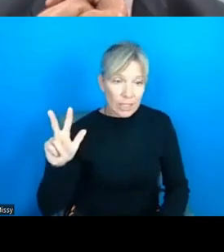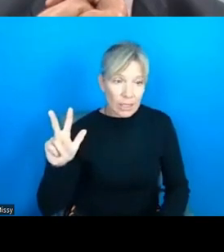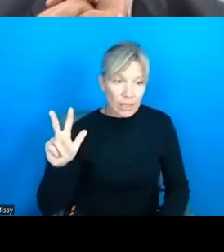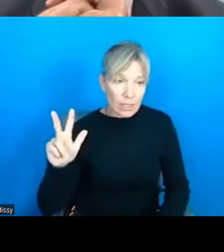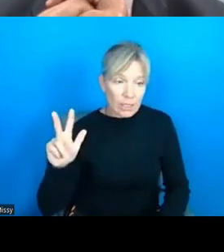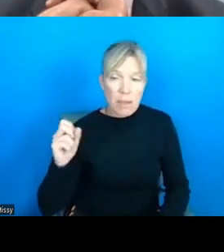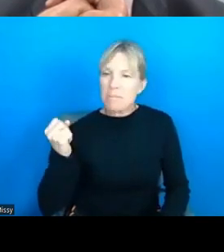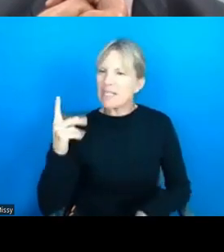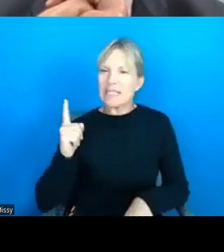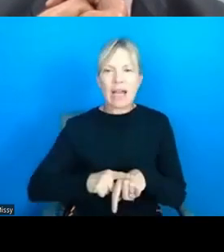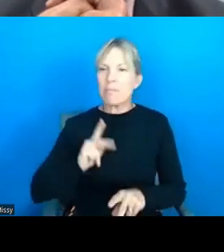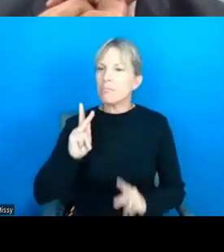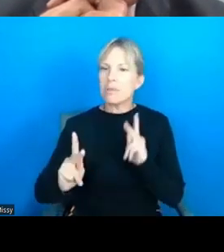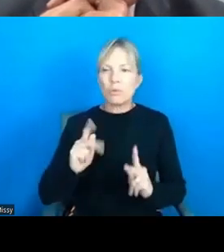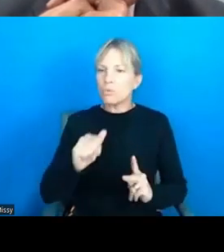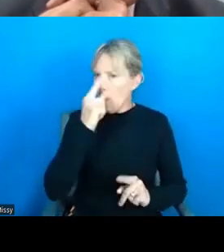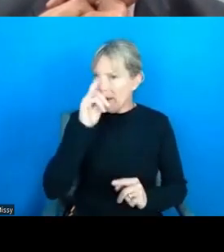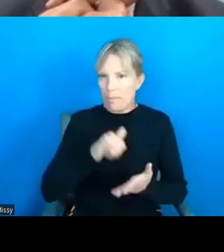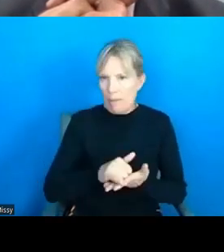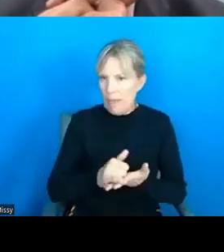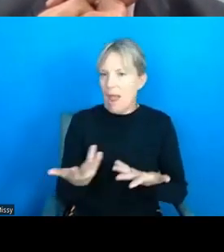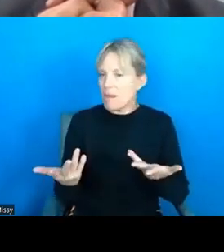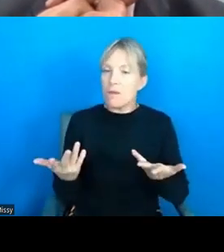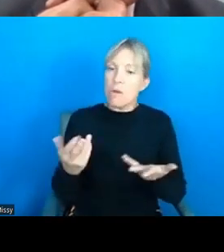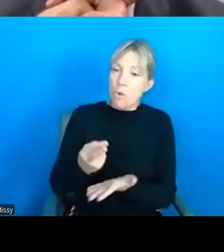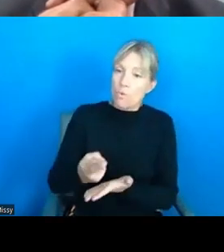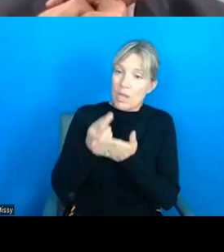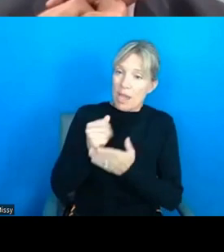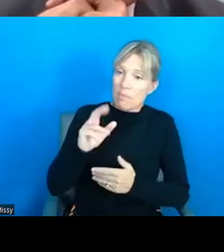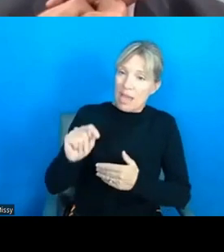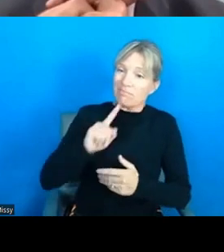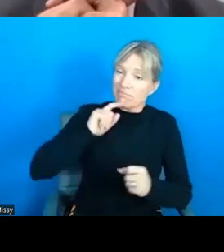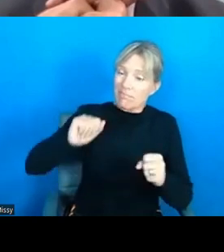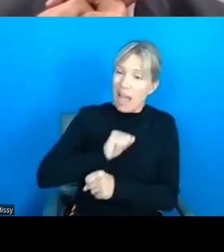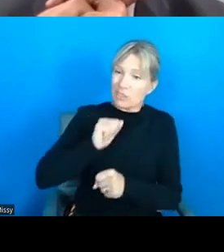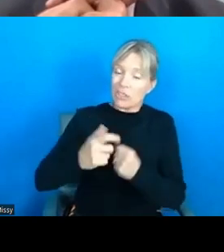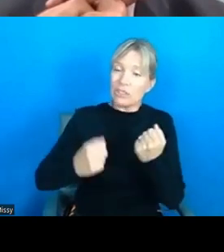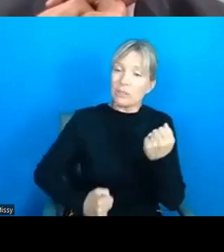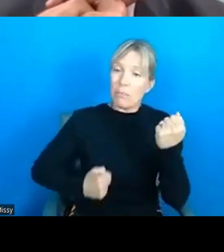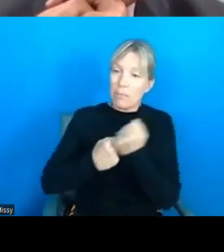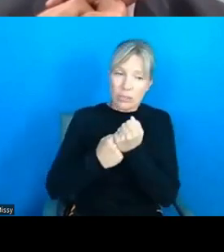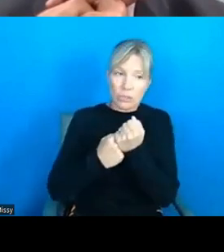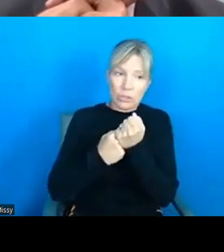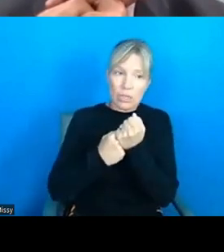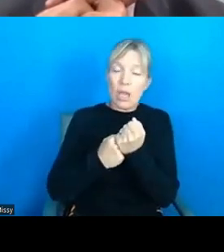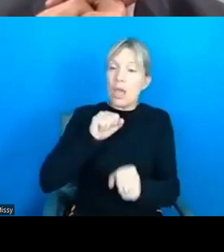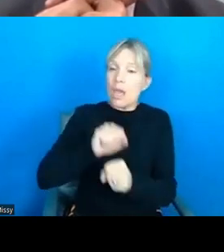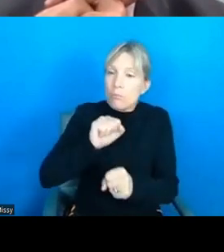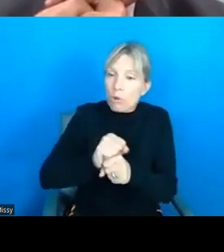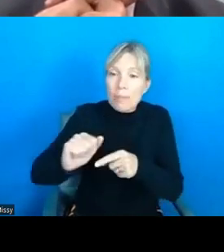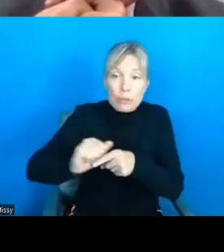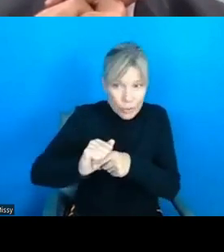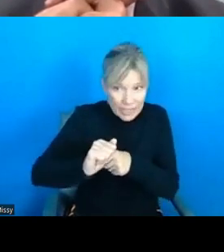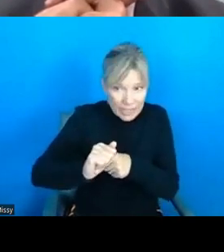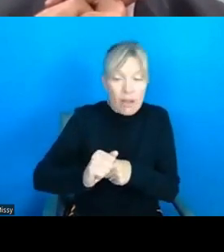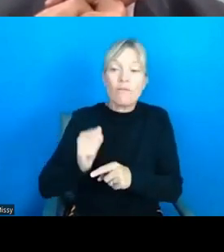too often gets lost, and that is that the Rehabilitation Act actually sponsored employment training